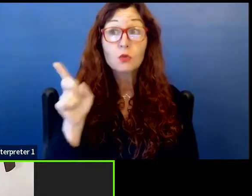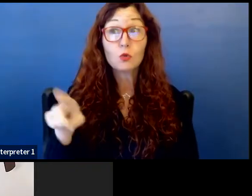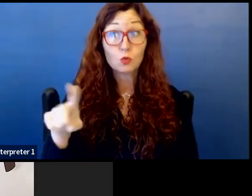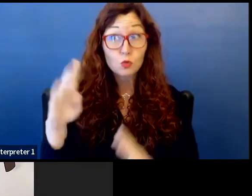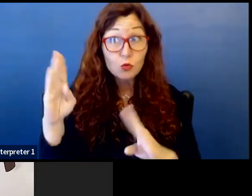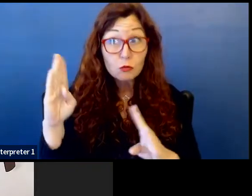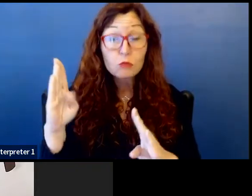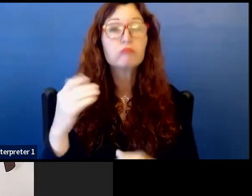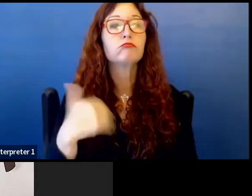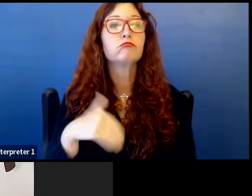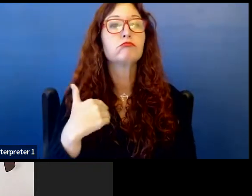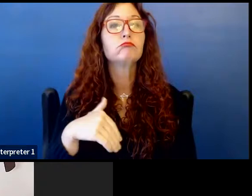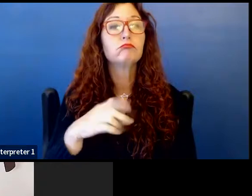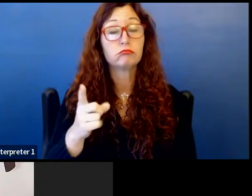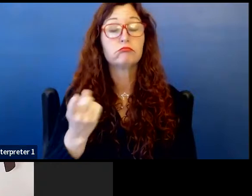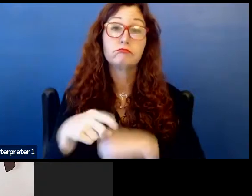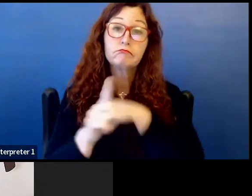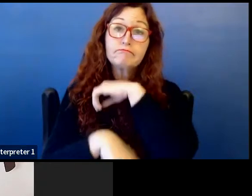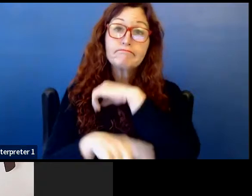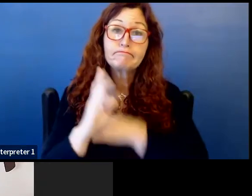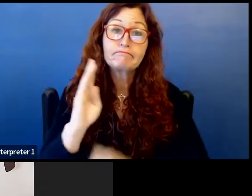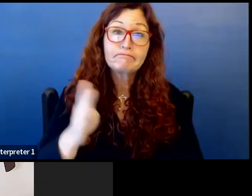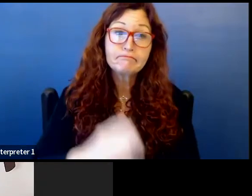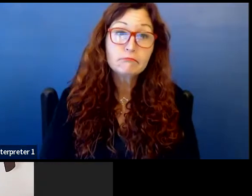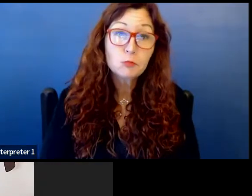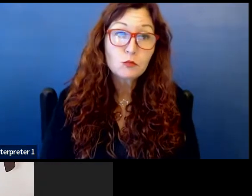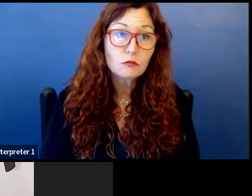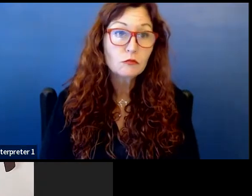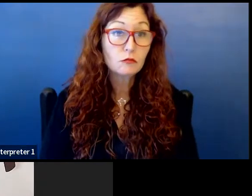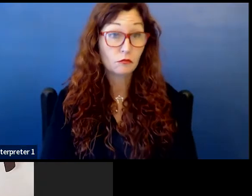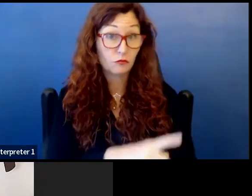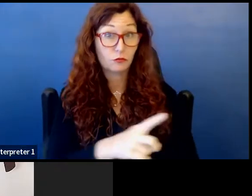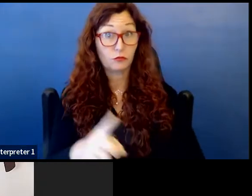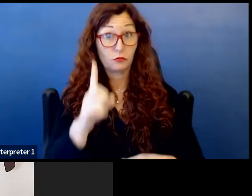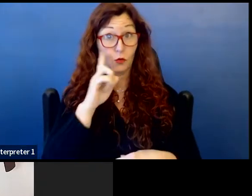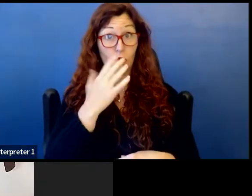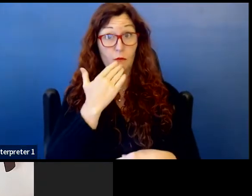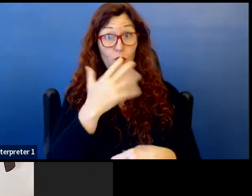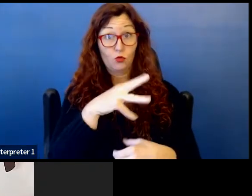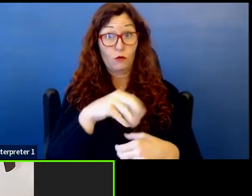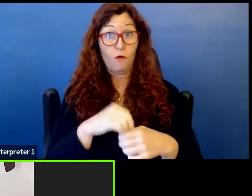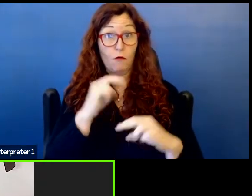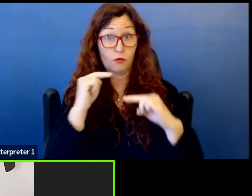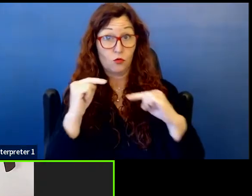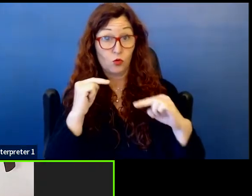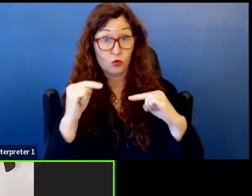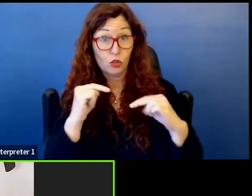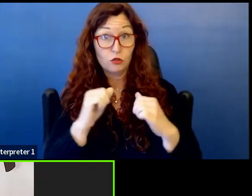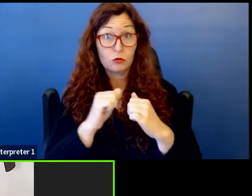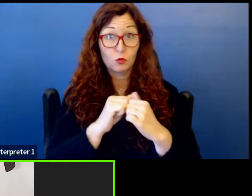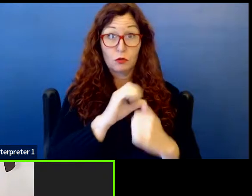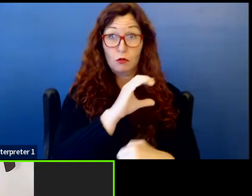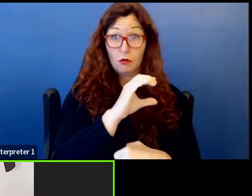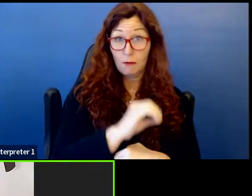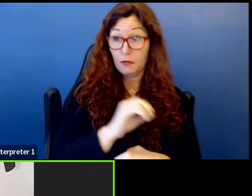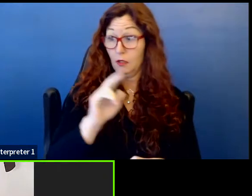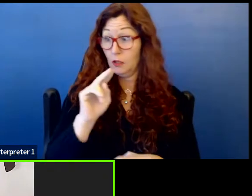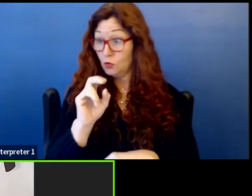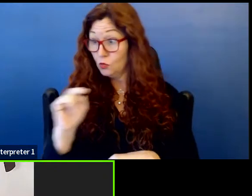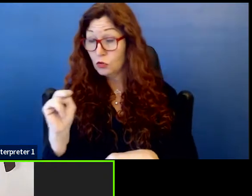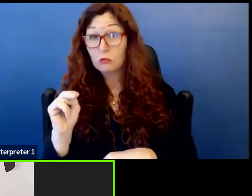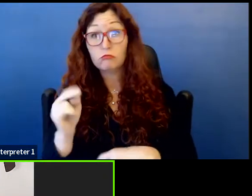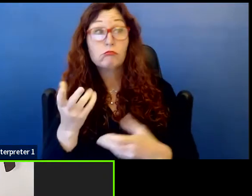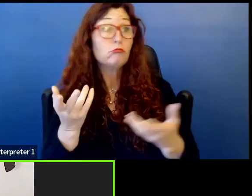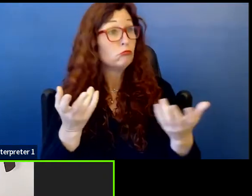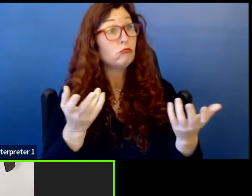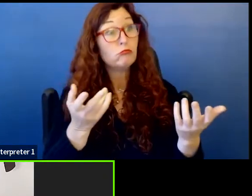uh could putting something like that in a collective bargaining agreement be helpful yeah it could be helpful it's a lot of things